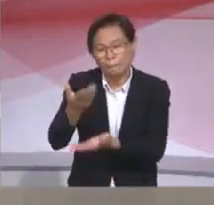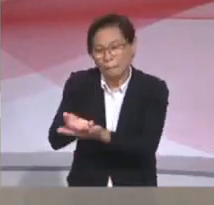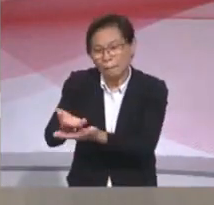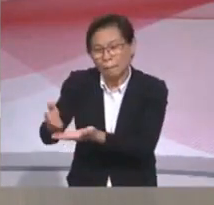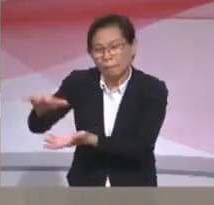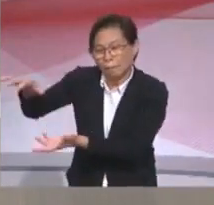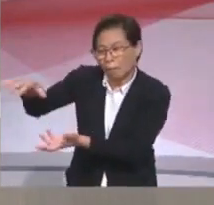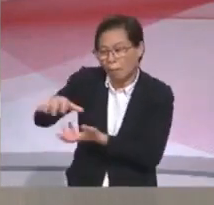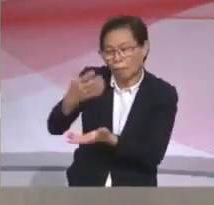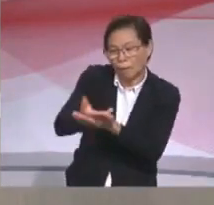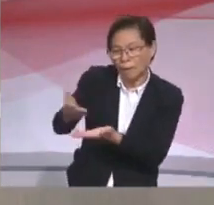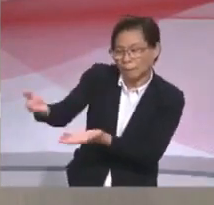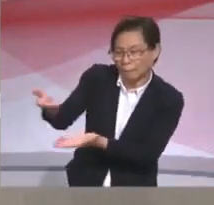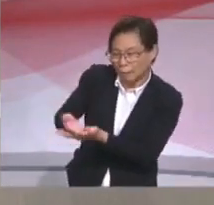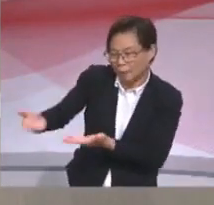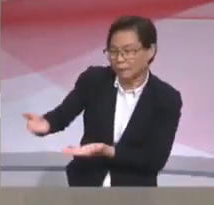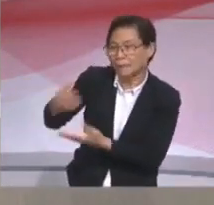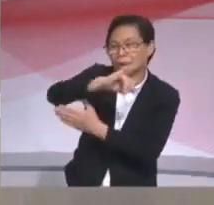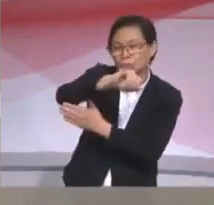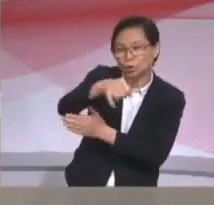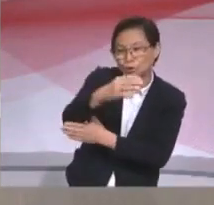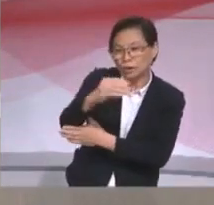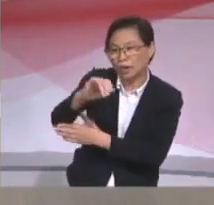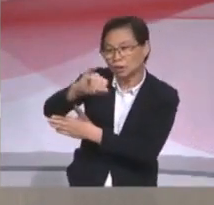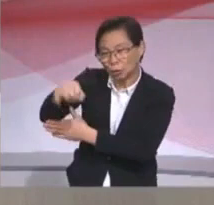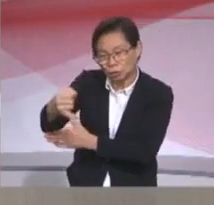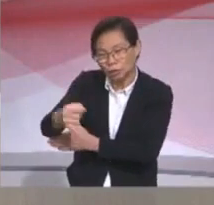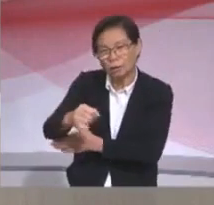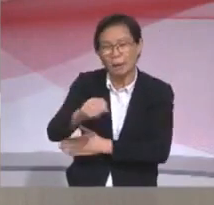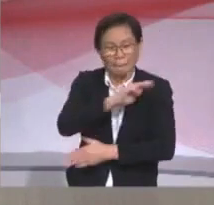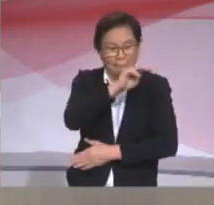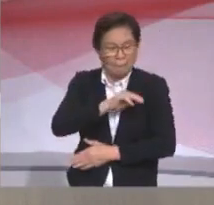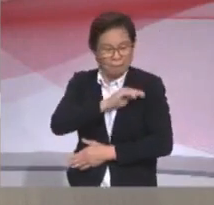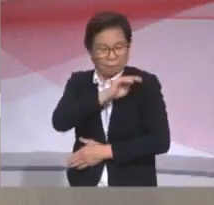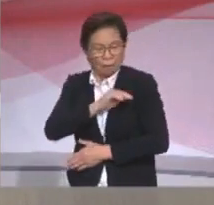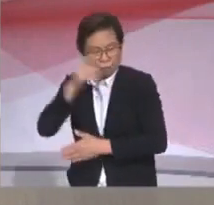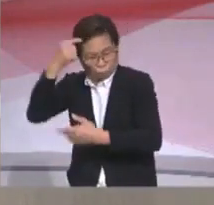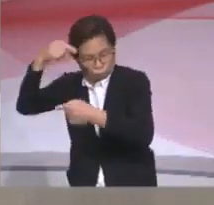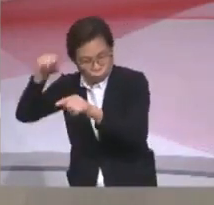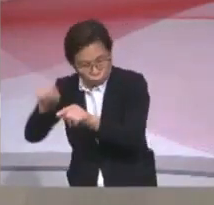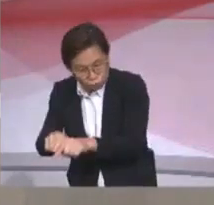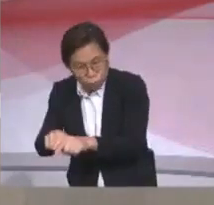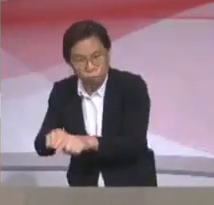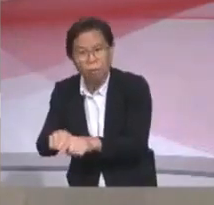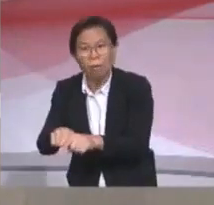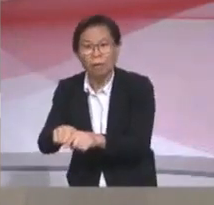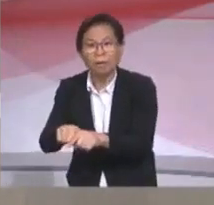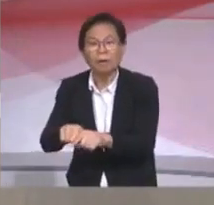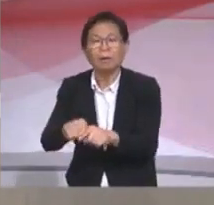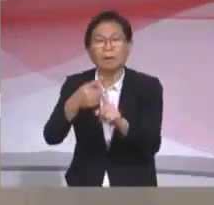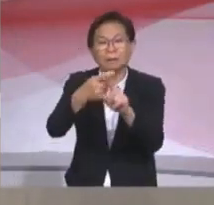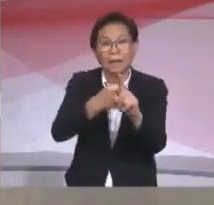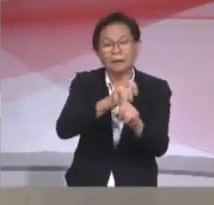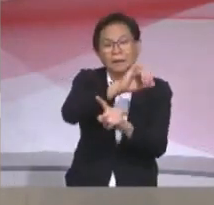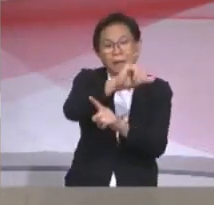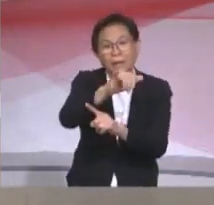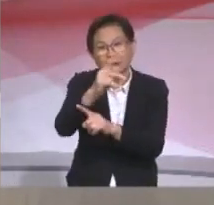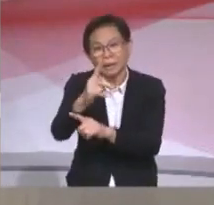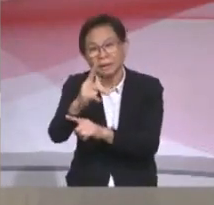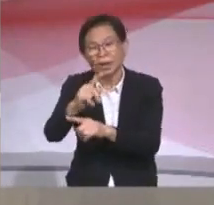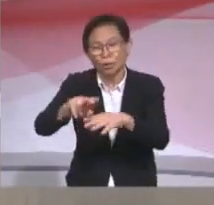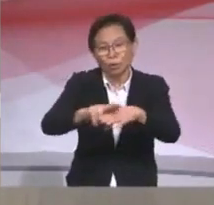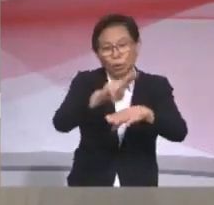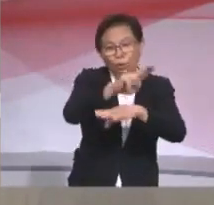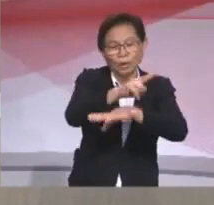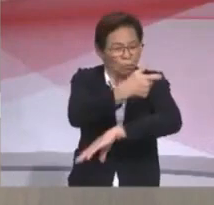daripada Johnson & Johnson, Jemaah Menteri telah buat keputusan berdasarkan kepada syur daripada Jawatankuasa Jaminan Akses